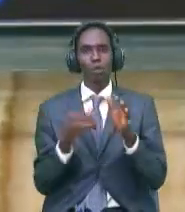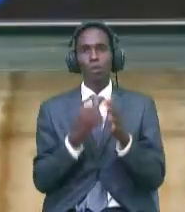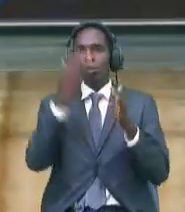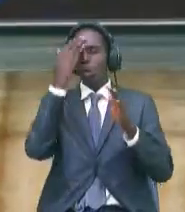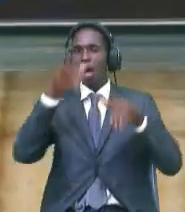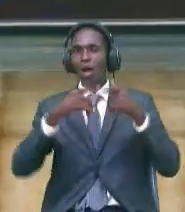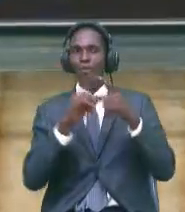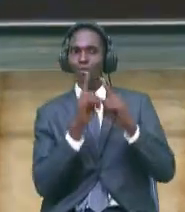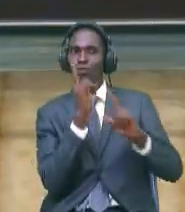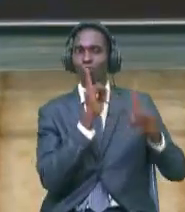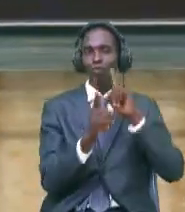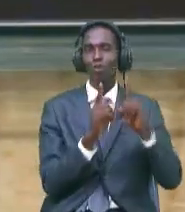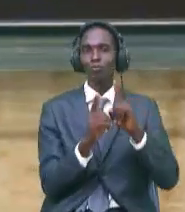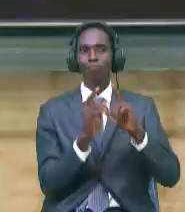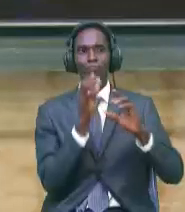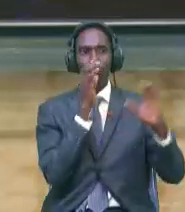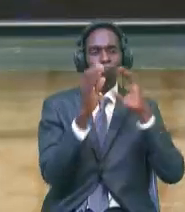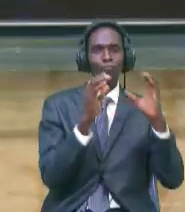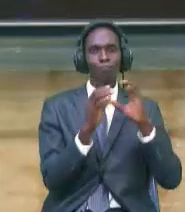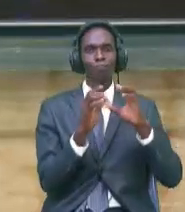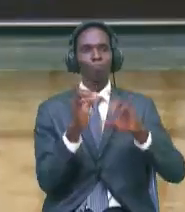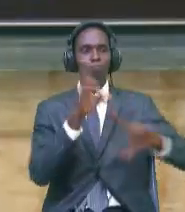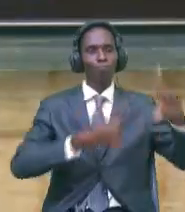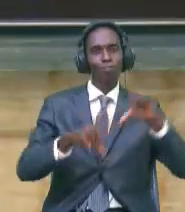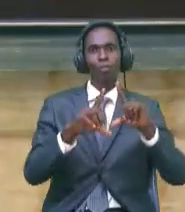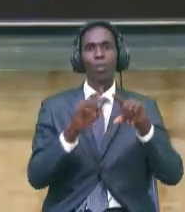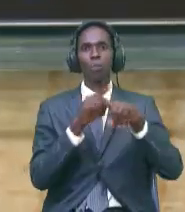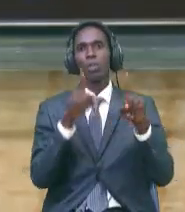you know how to touch their lives, and you are not doing it, and